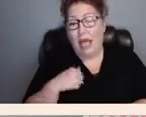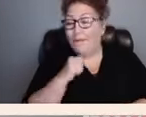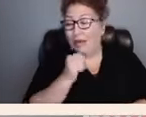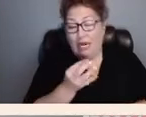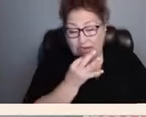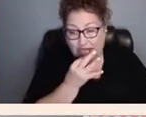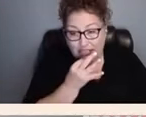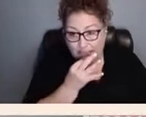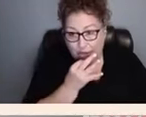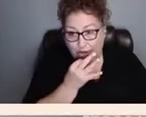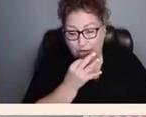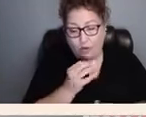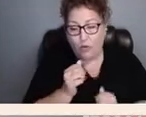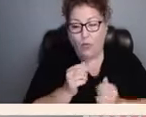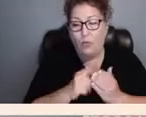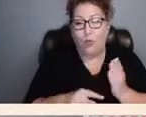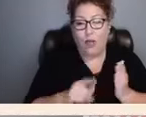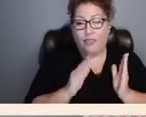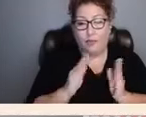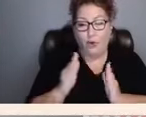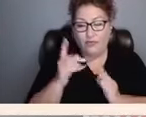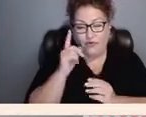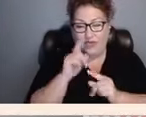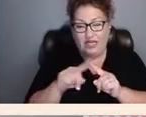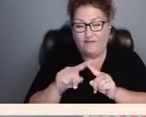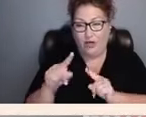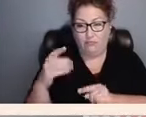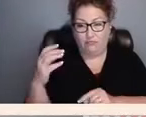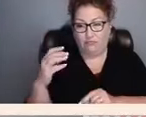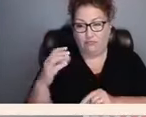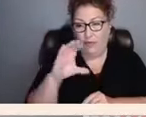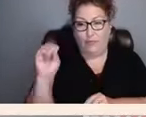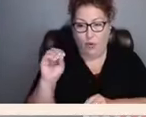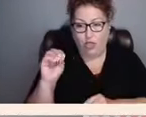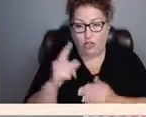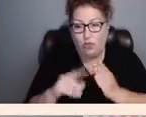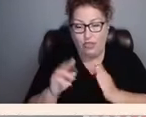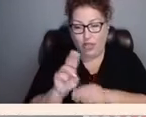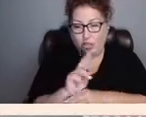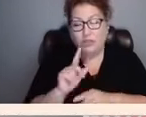barometers are for the different employers. I think that would be